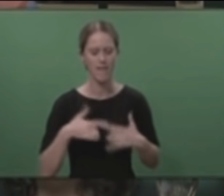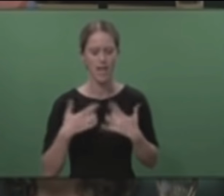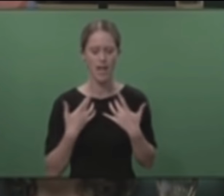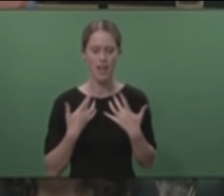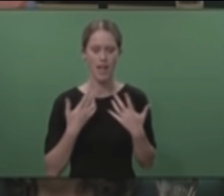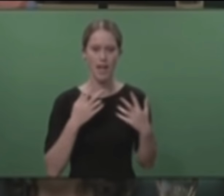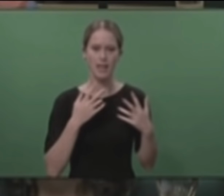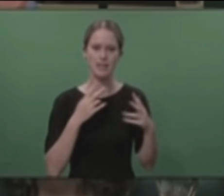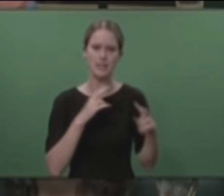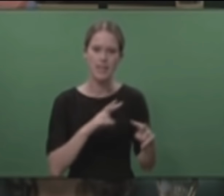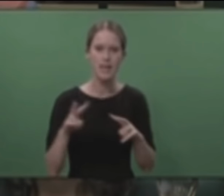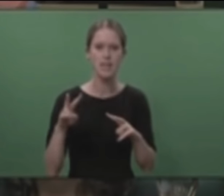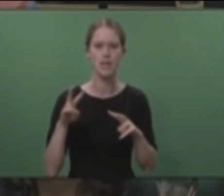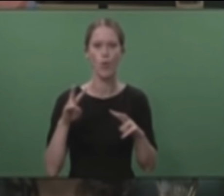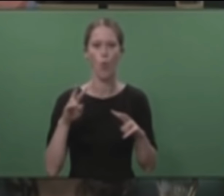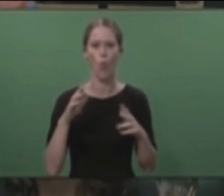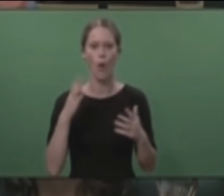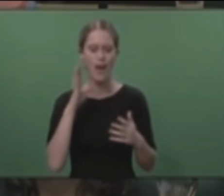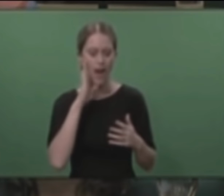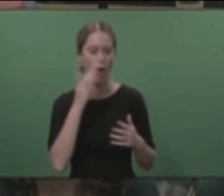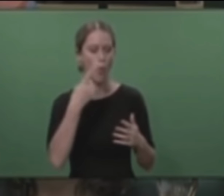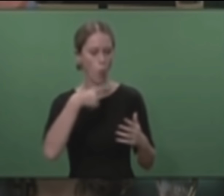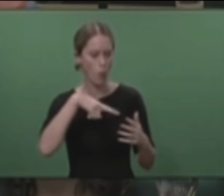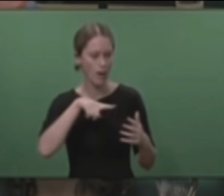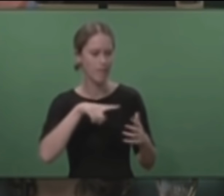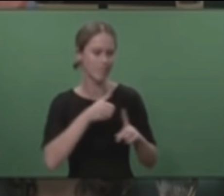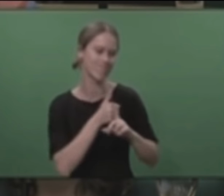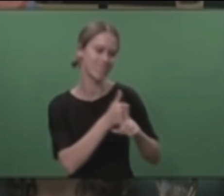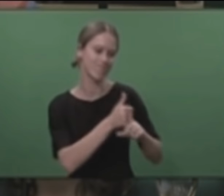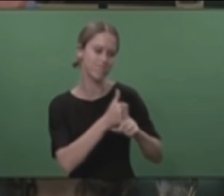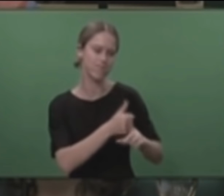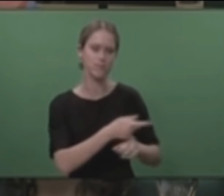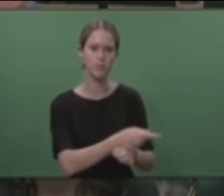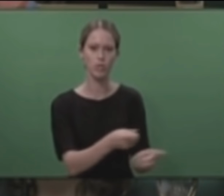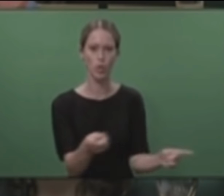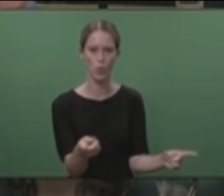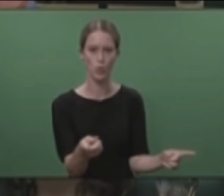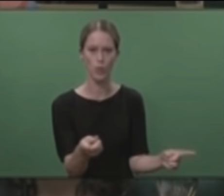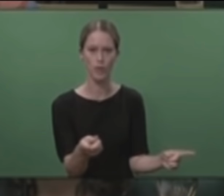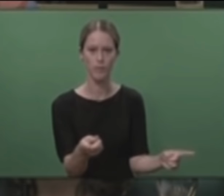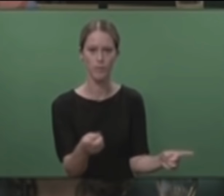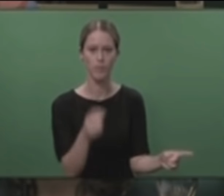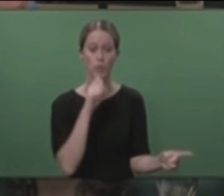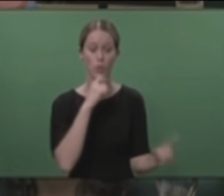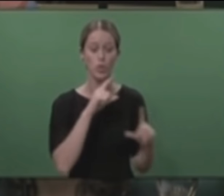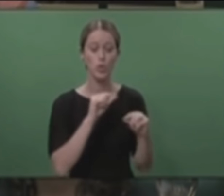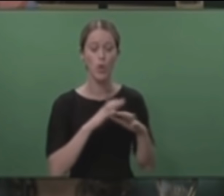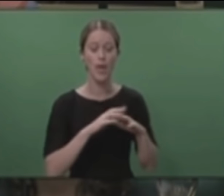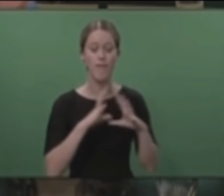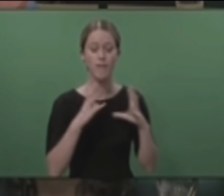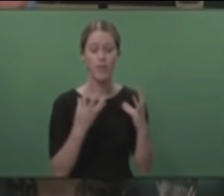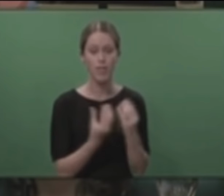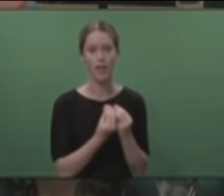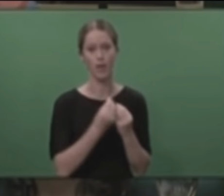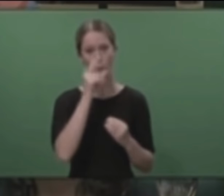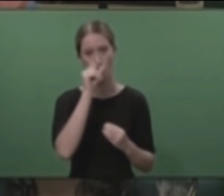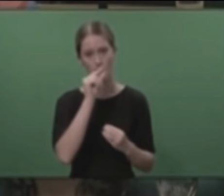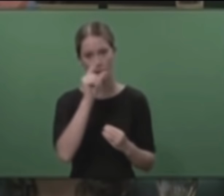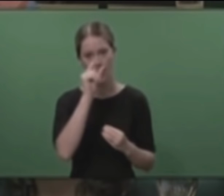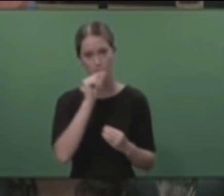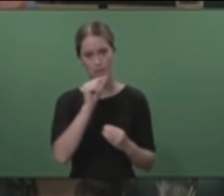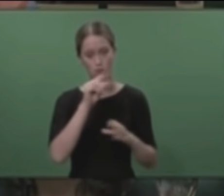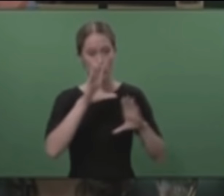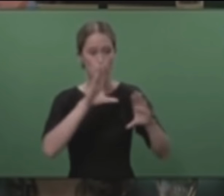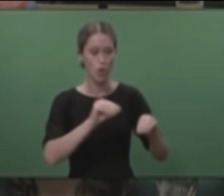and see and hear that we have got your back, that we will do all we can to